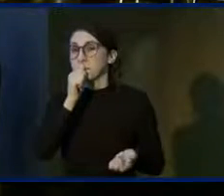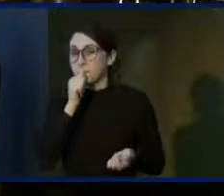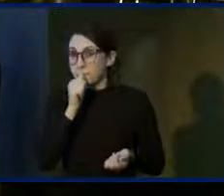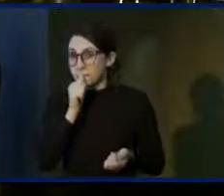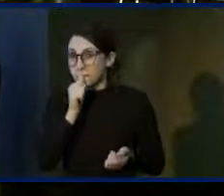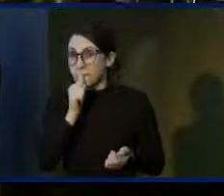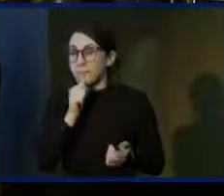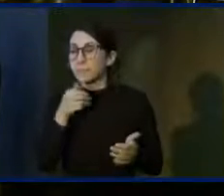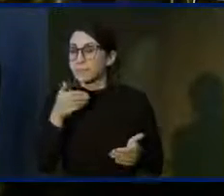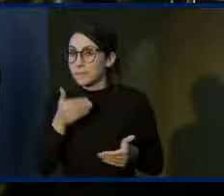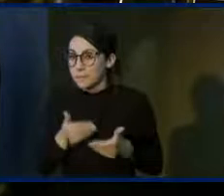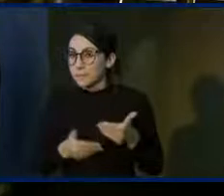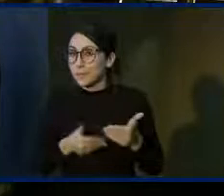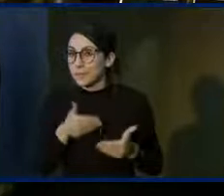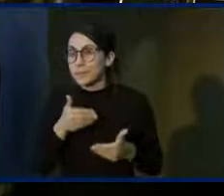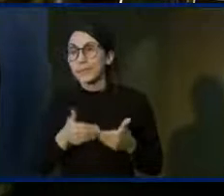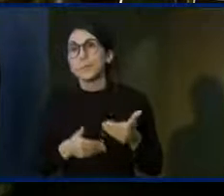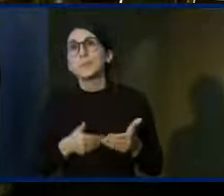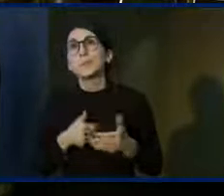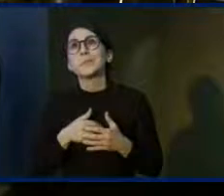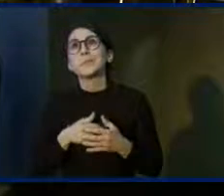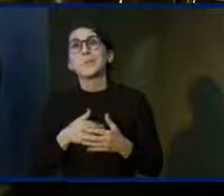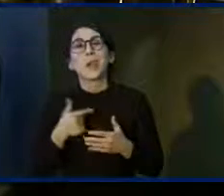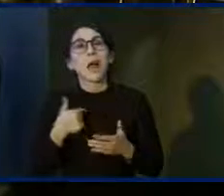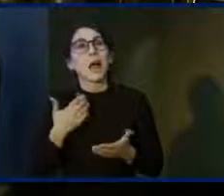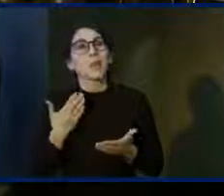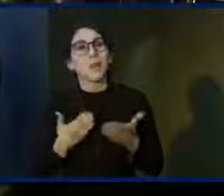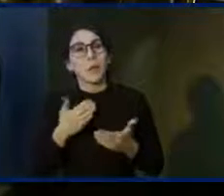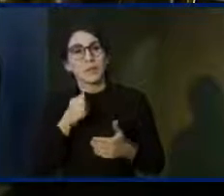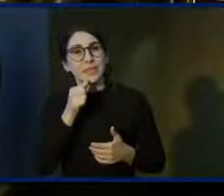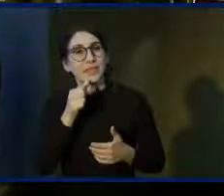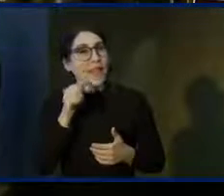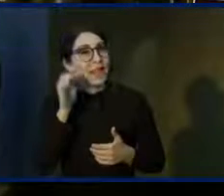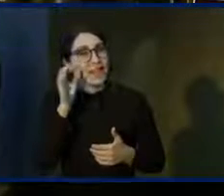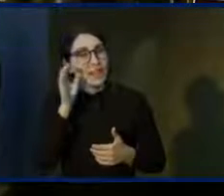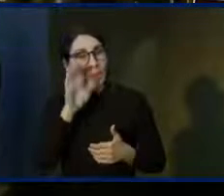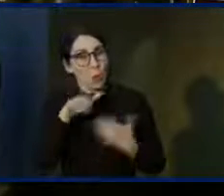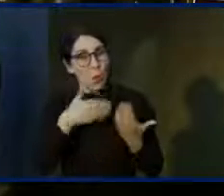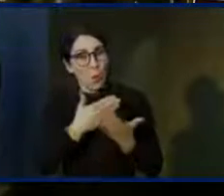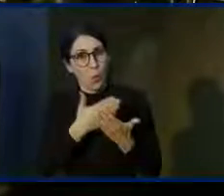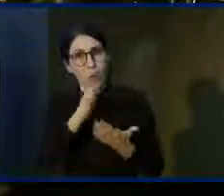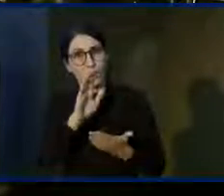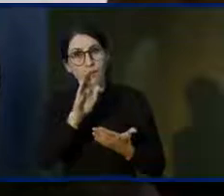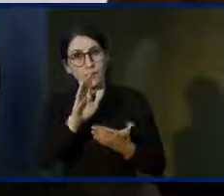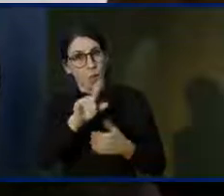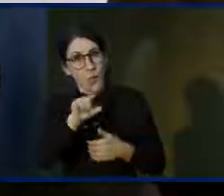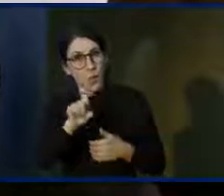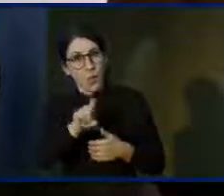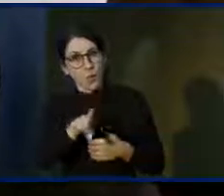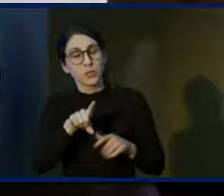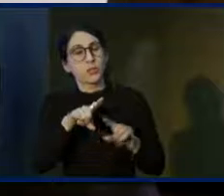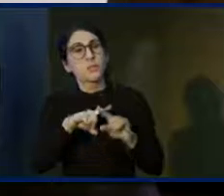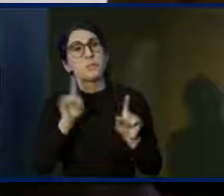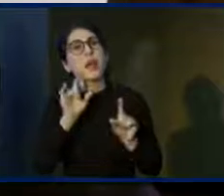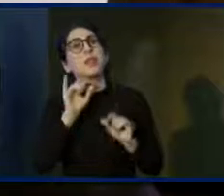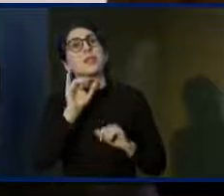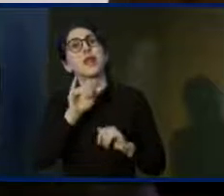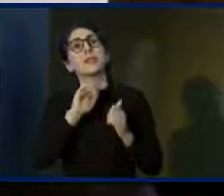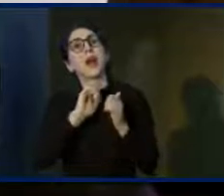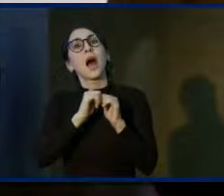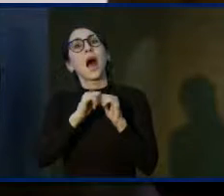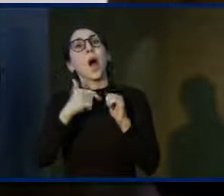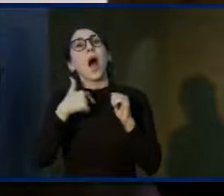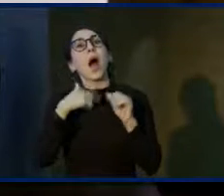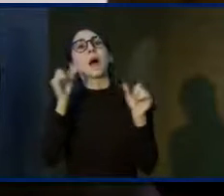So I don't know whether I probably didn't hear all of the beginning of your question, but that's how I see it with